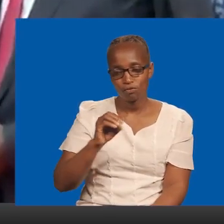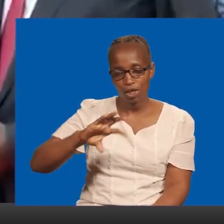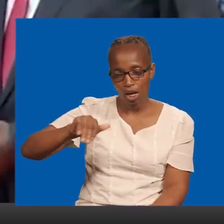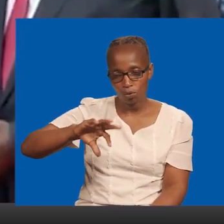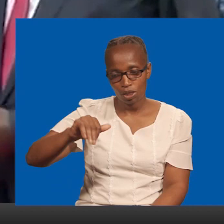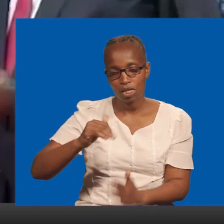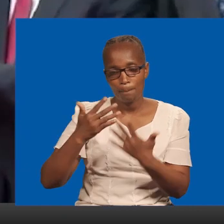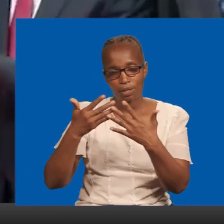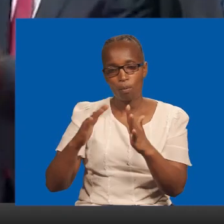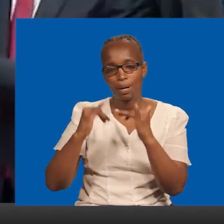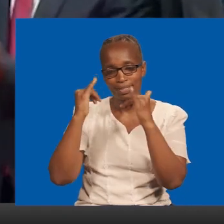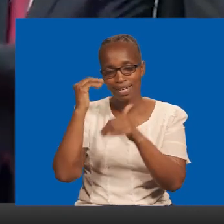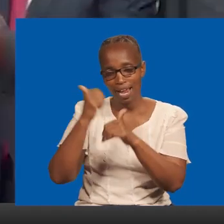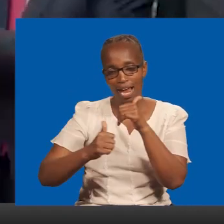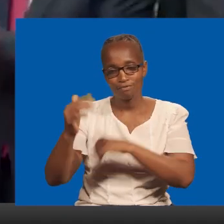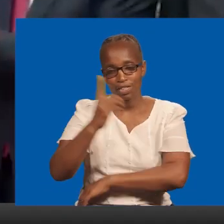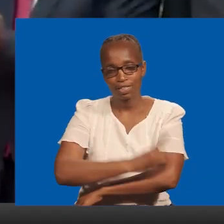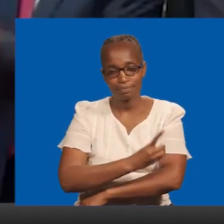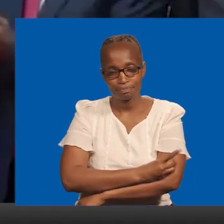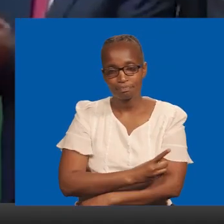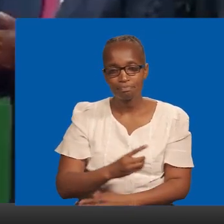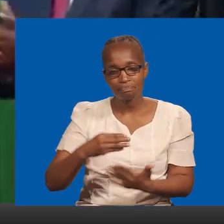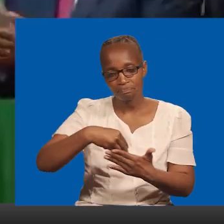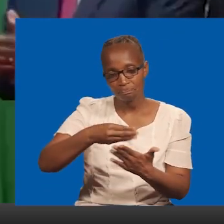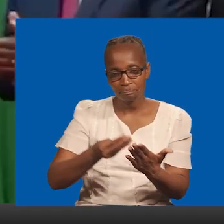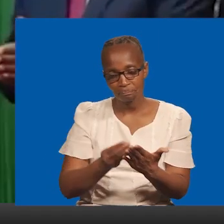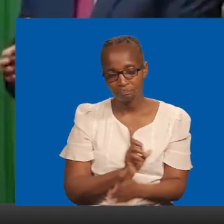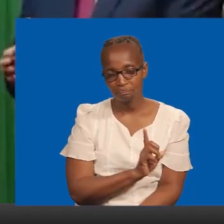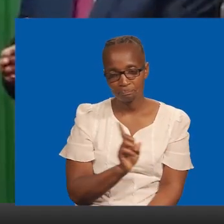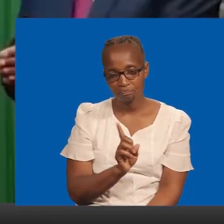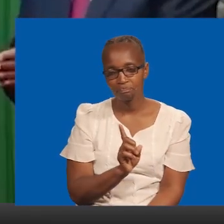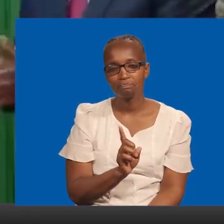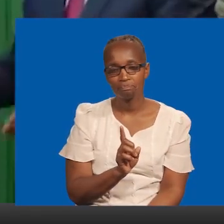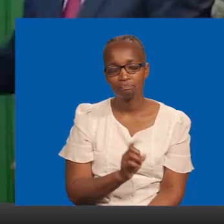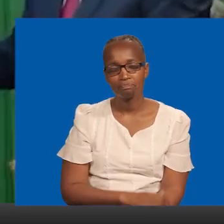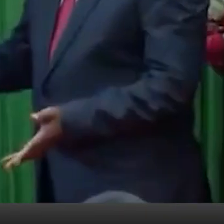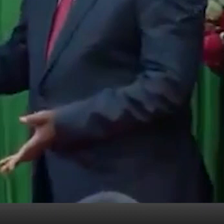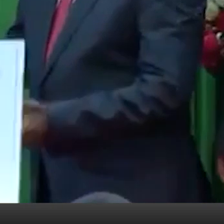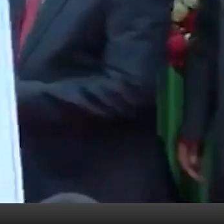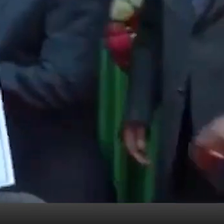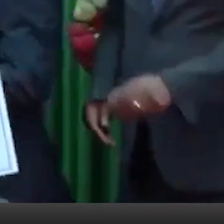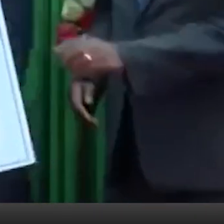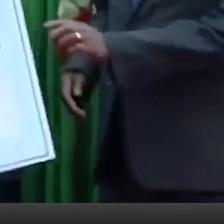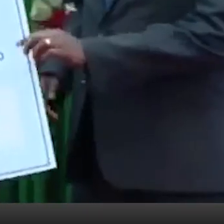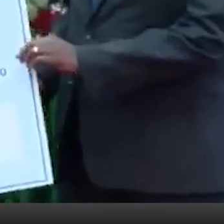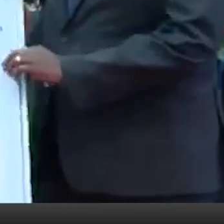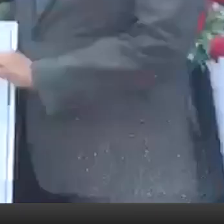zinafunguliwa kila siku. Okay, so the check is symbolic of faith. Ndeto, Undugu TV.